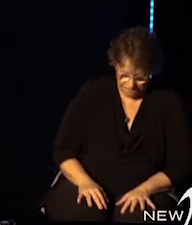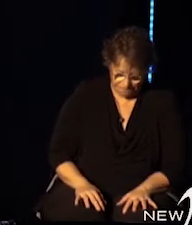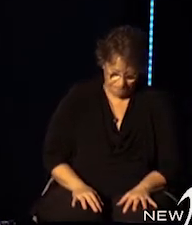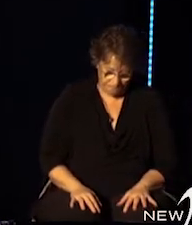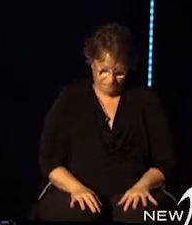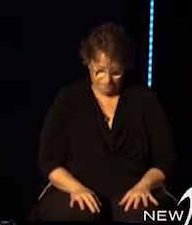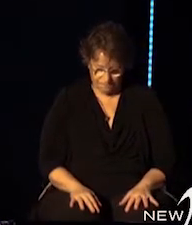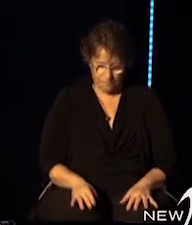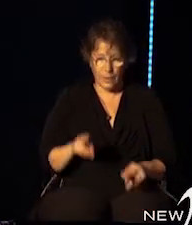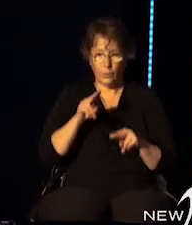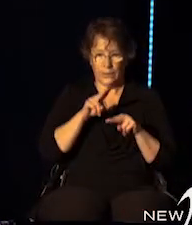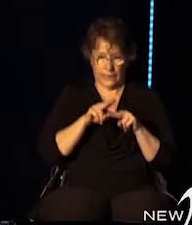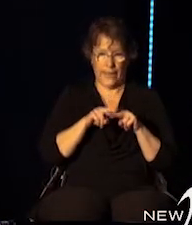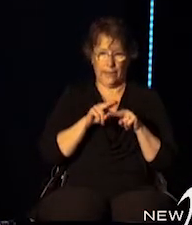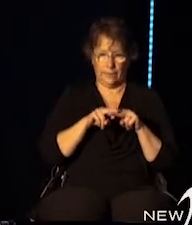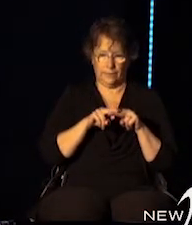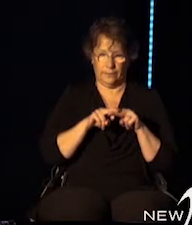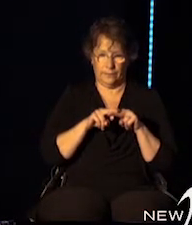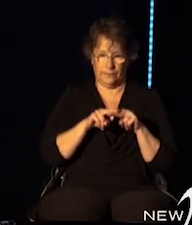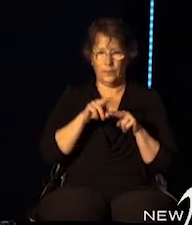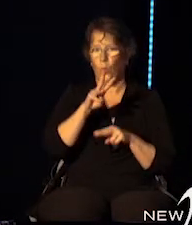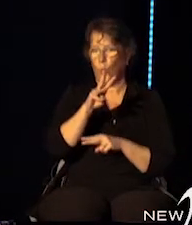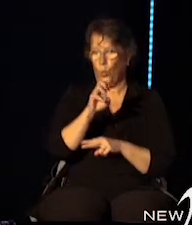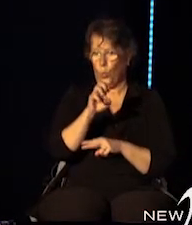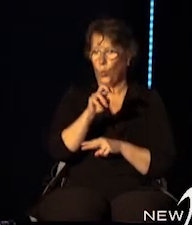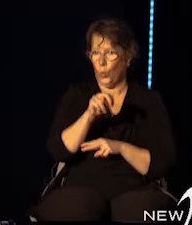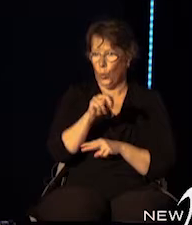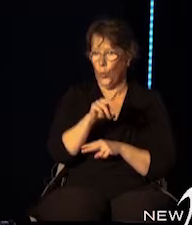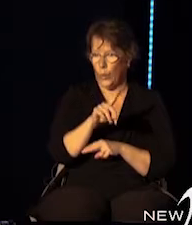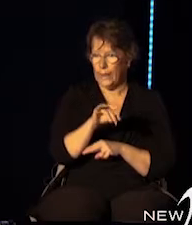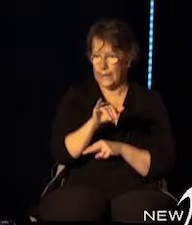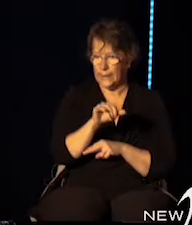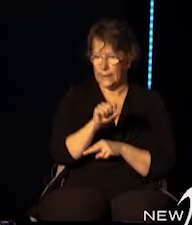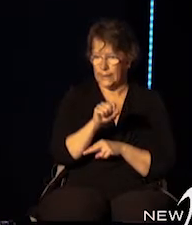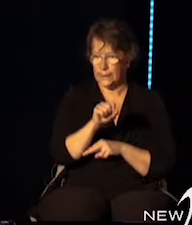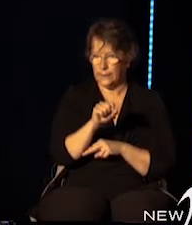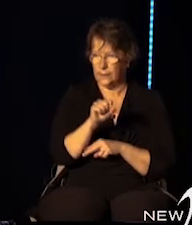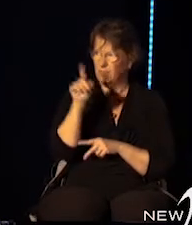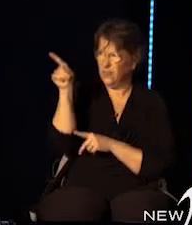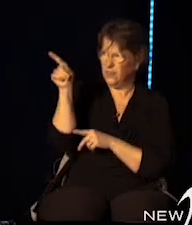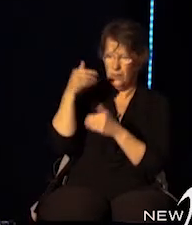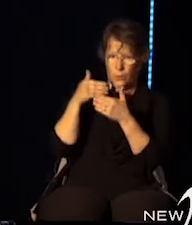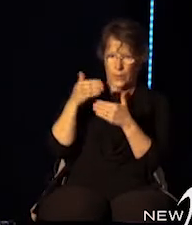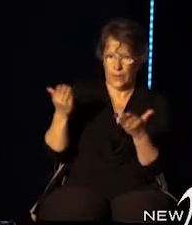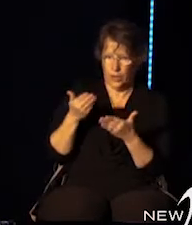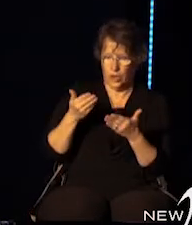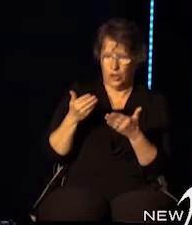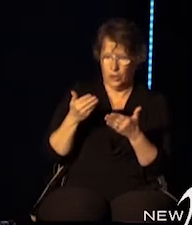and we sat in the Wendy's on Washington Avenue